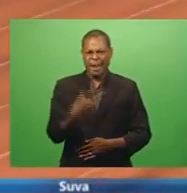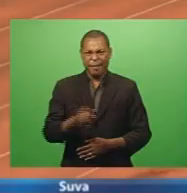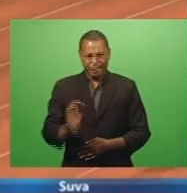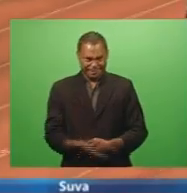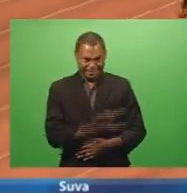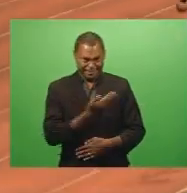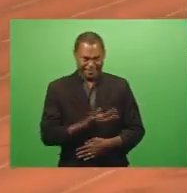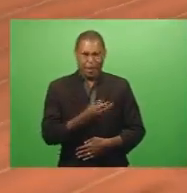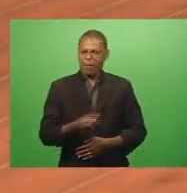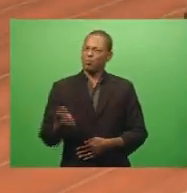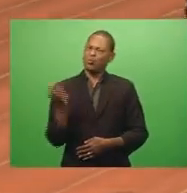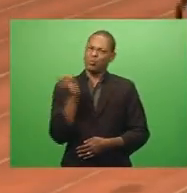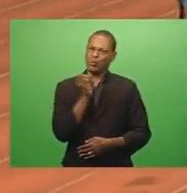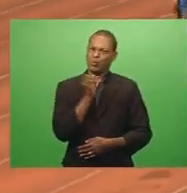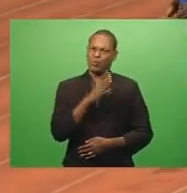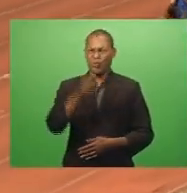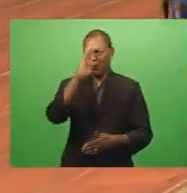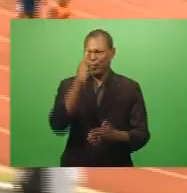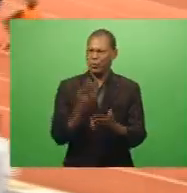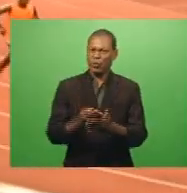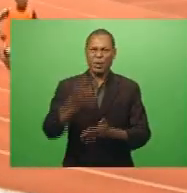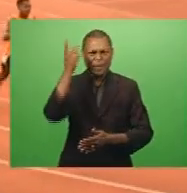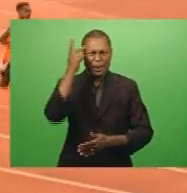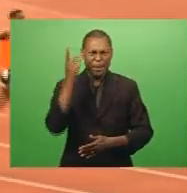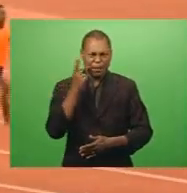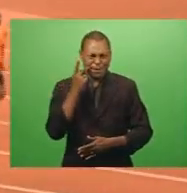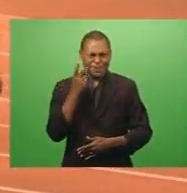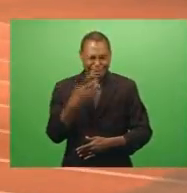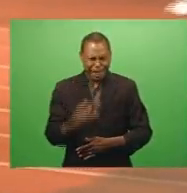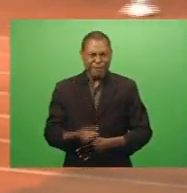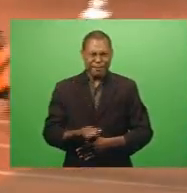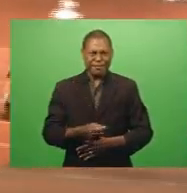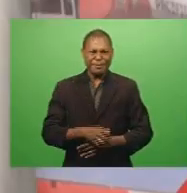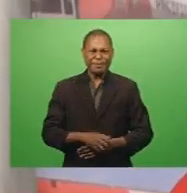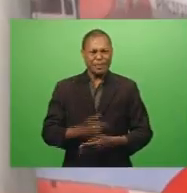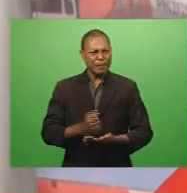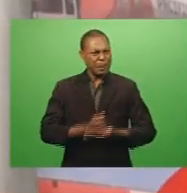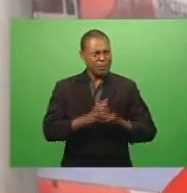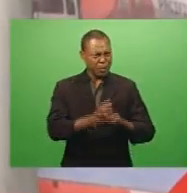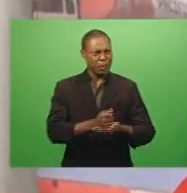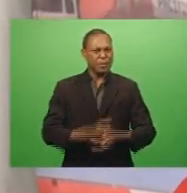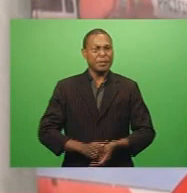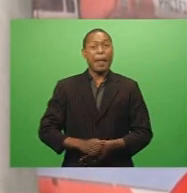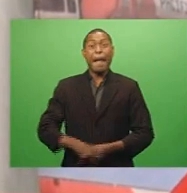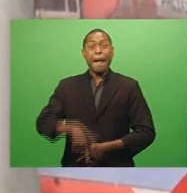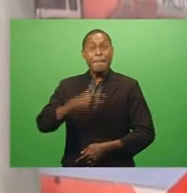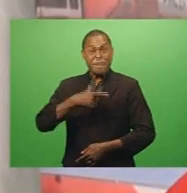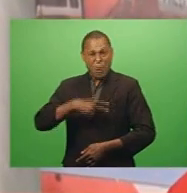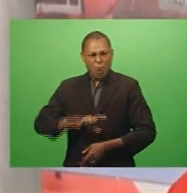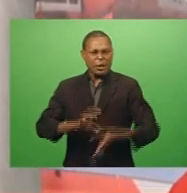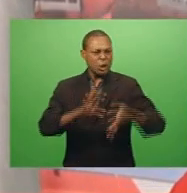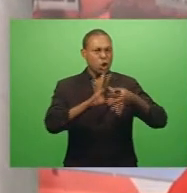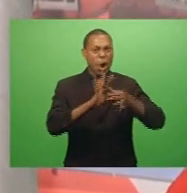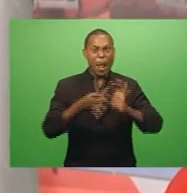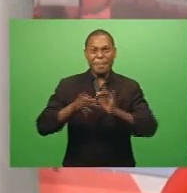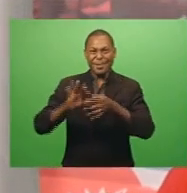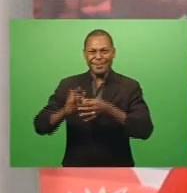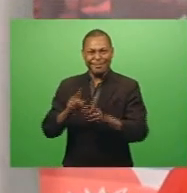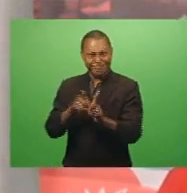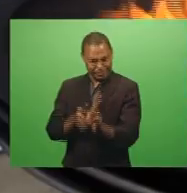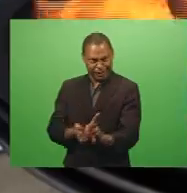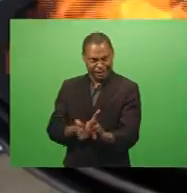of students and parents are still high. Because it's an Olympic year, what it does